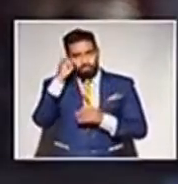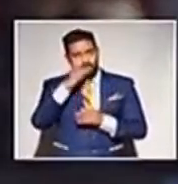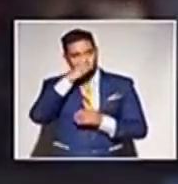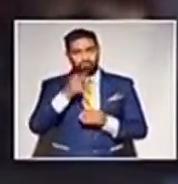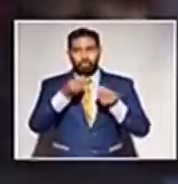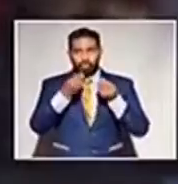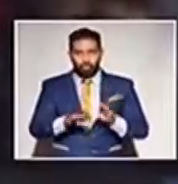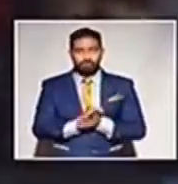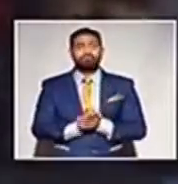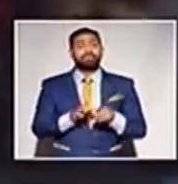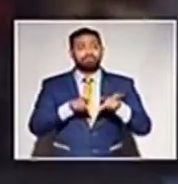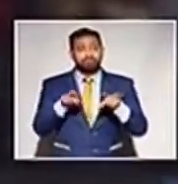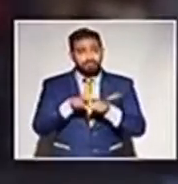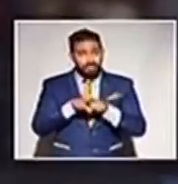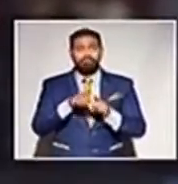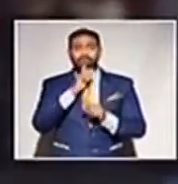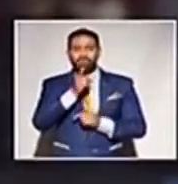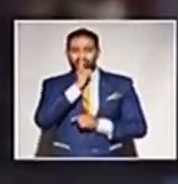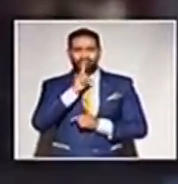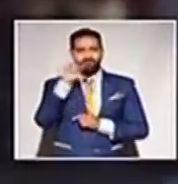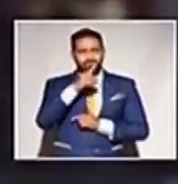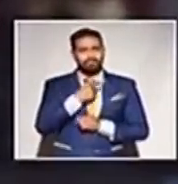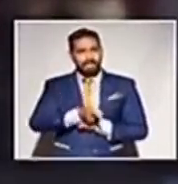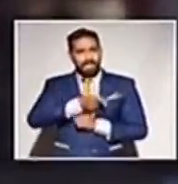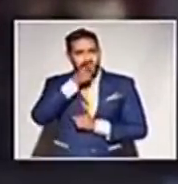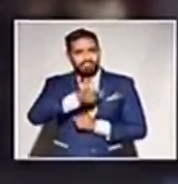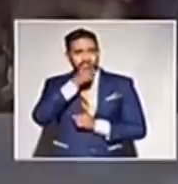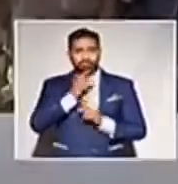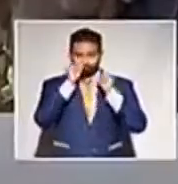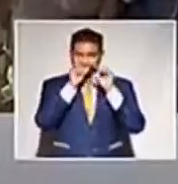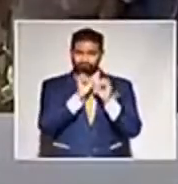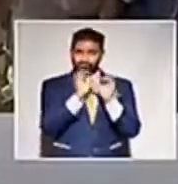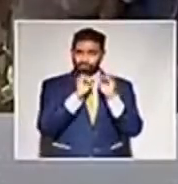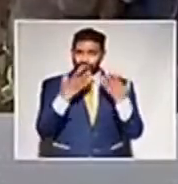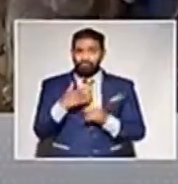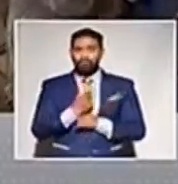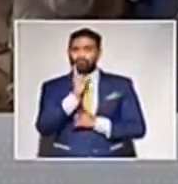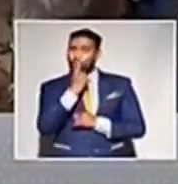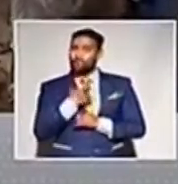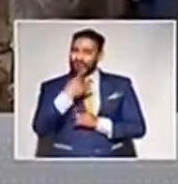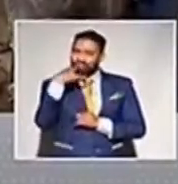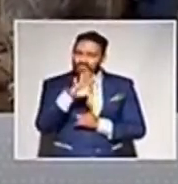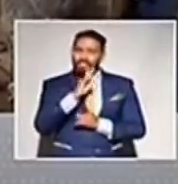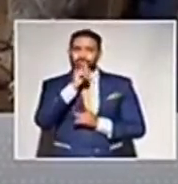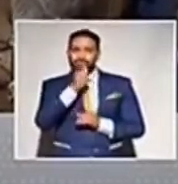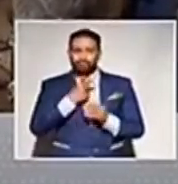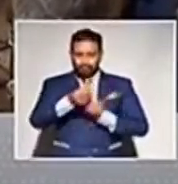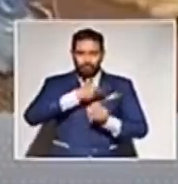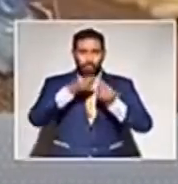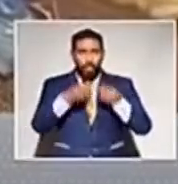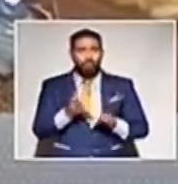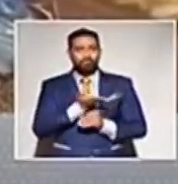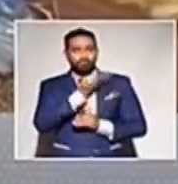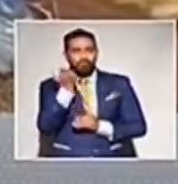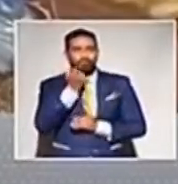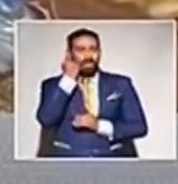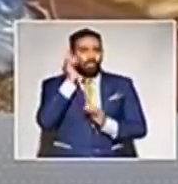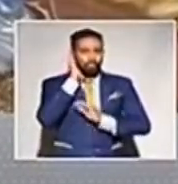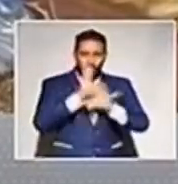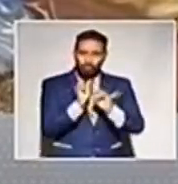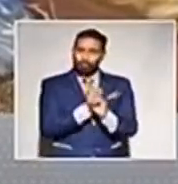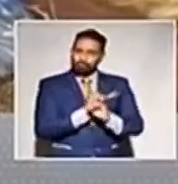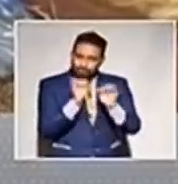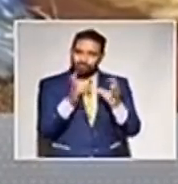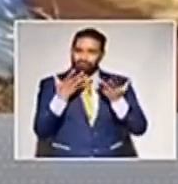First constantly highlighted with warnings that were accompanied by statistics and expert analysis. Such